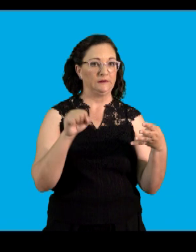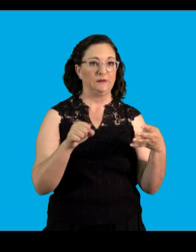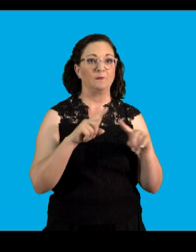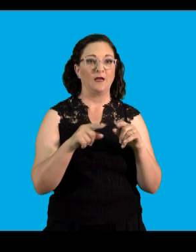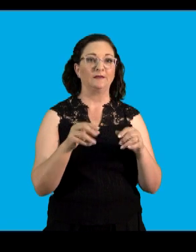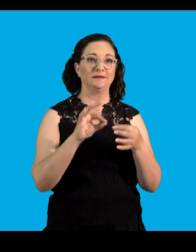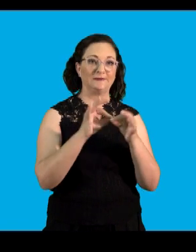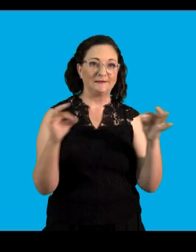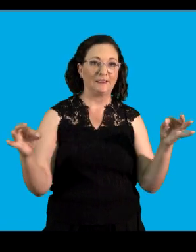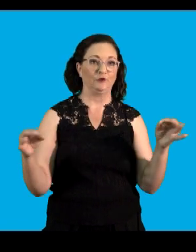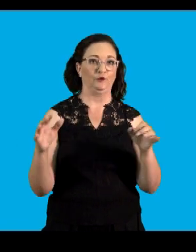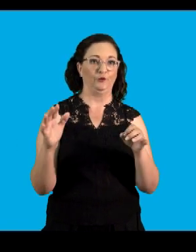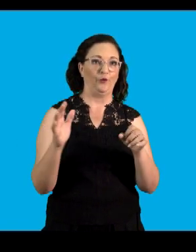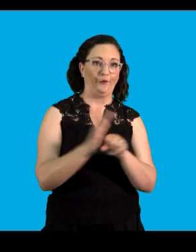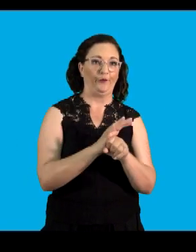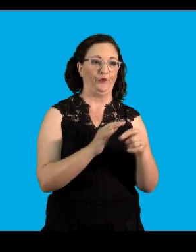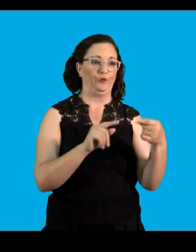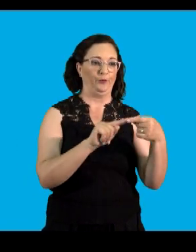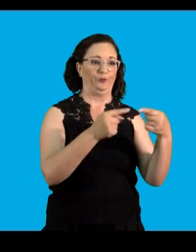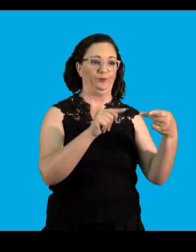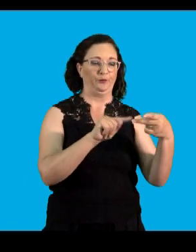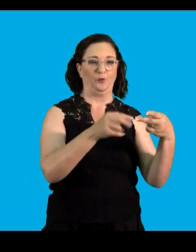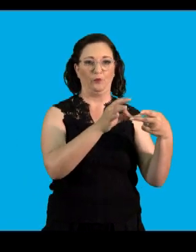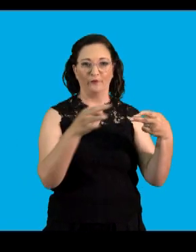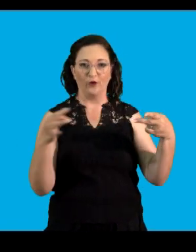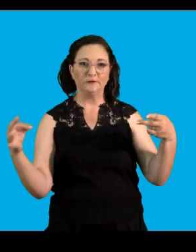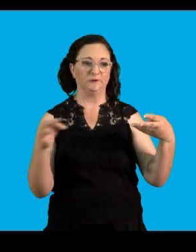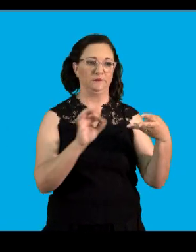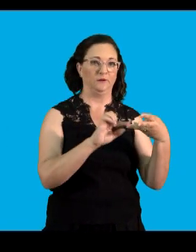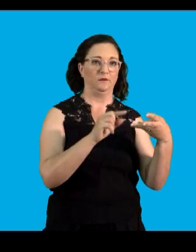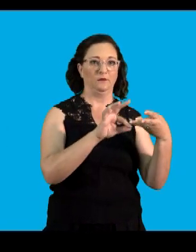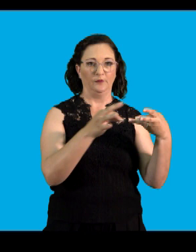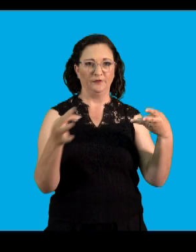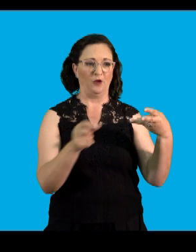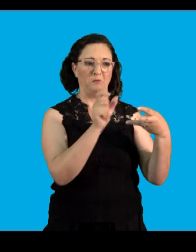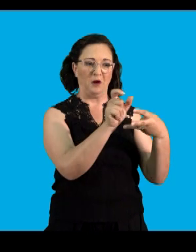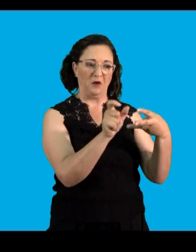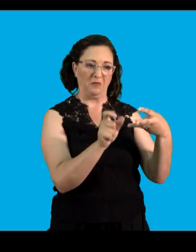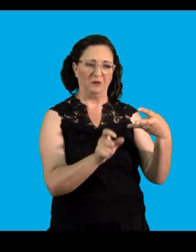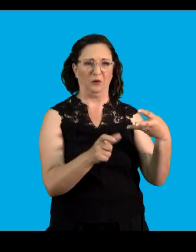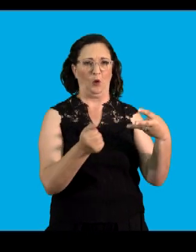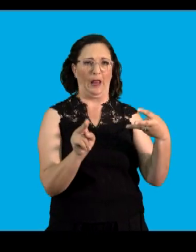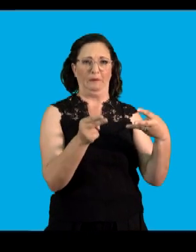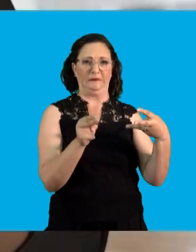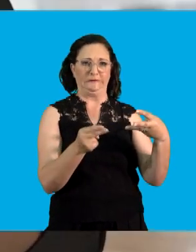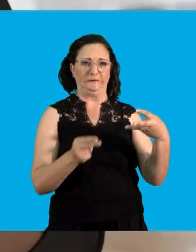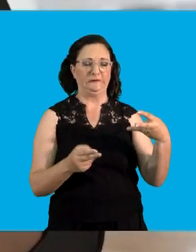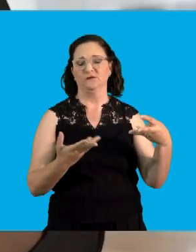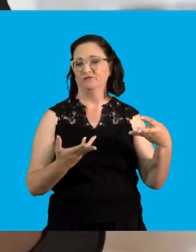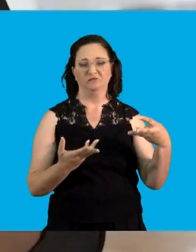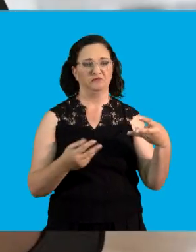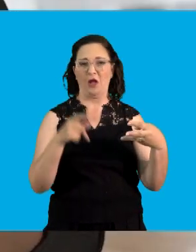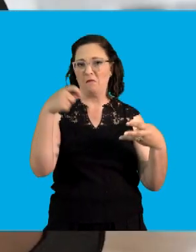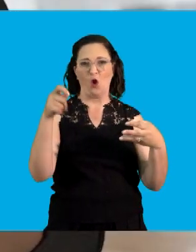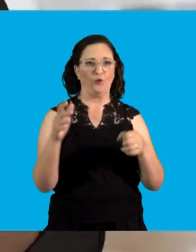full sentences so that you can get full marks, because if you're going to give vague answers or limited sentences, then you will